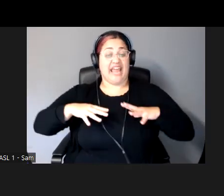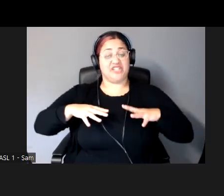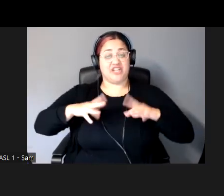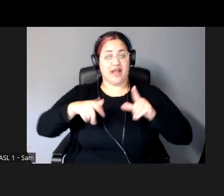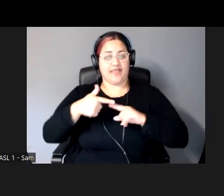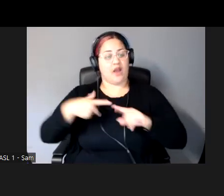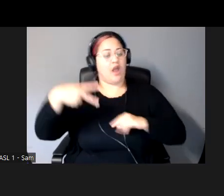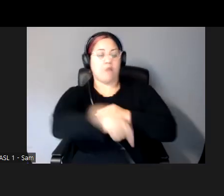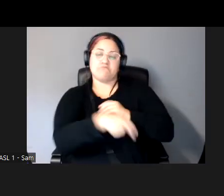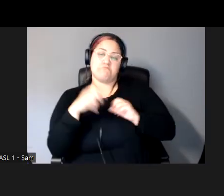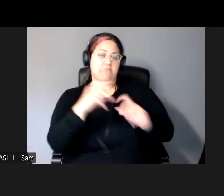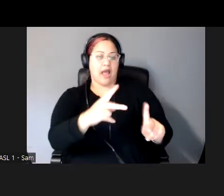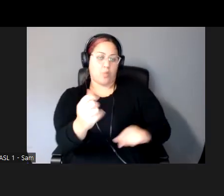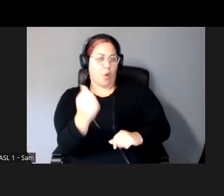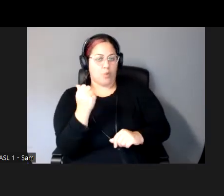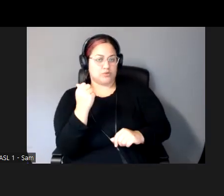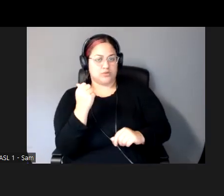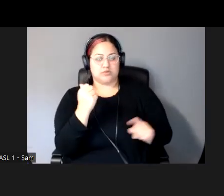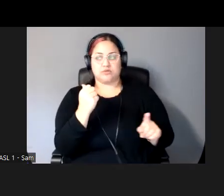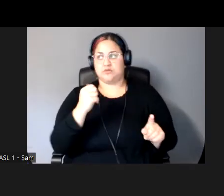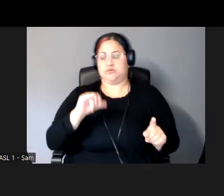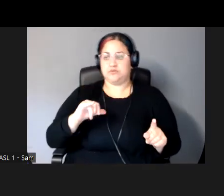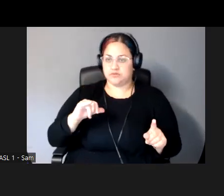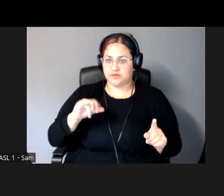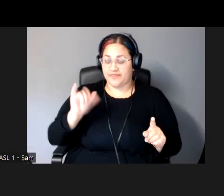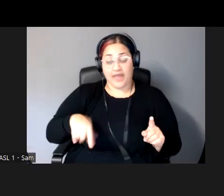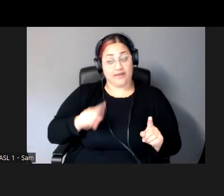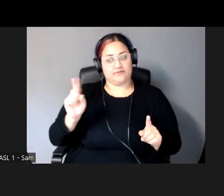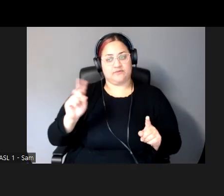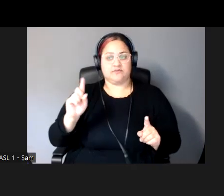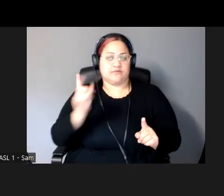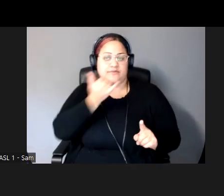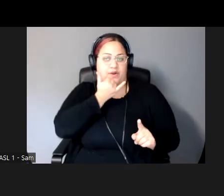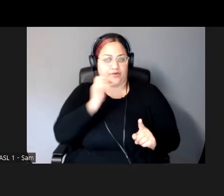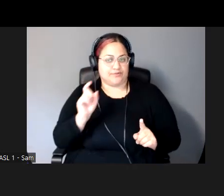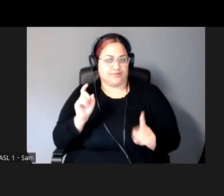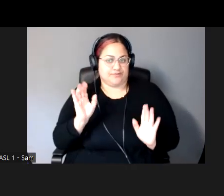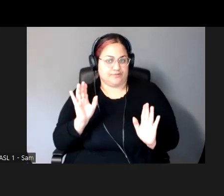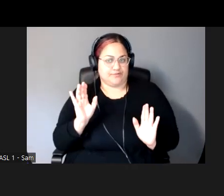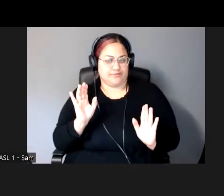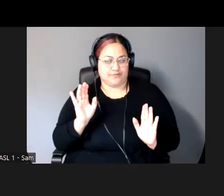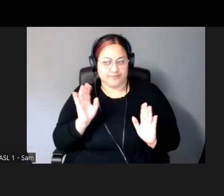I'm staying in Korea, that shouldn't happen. And then therefore